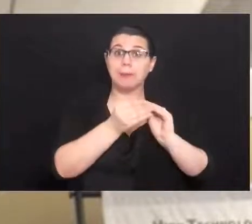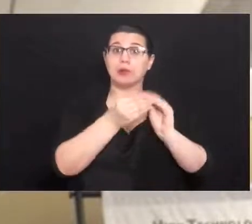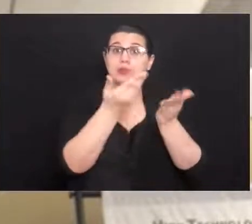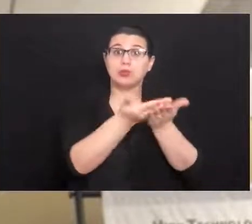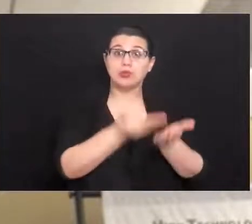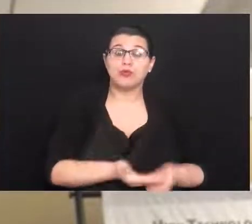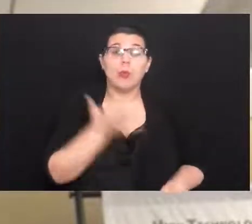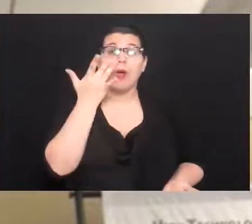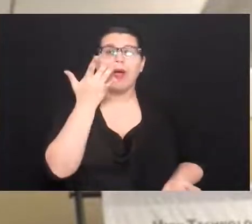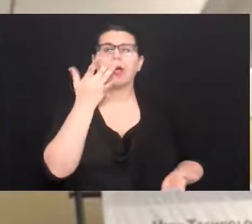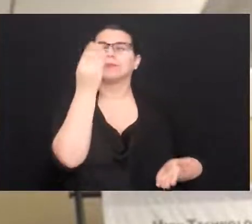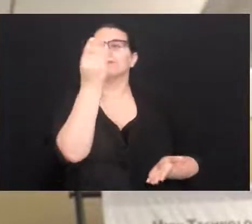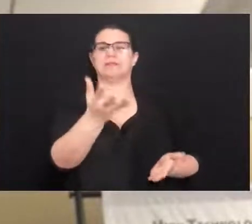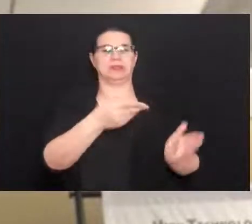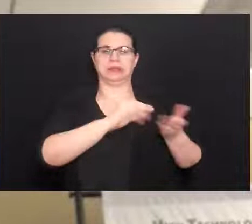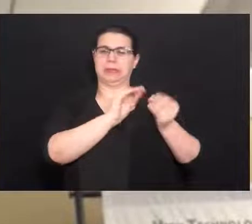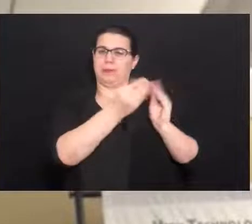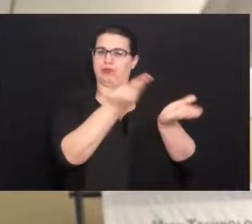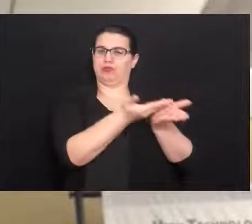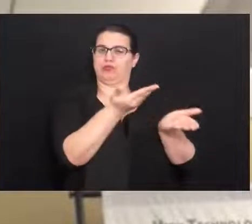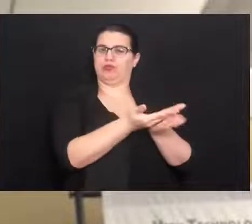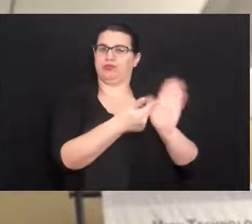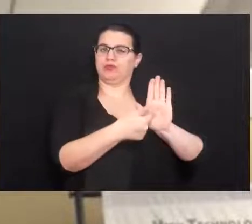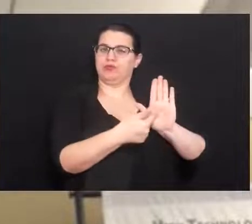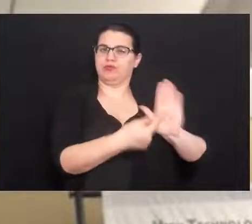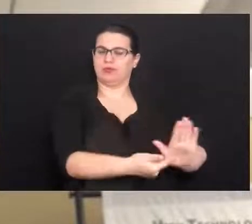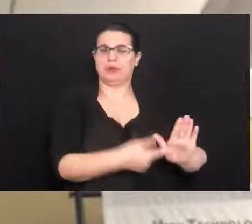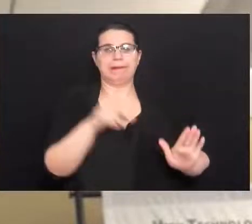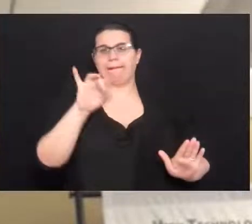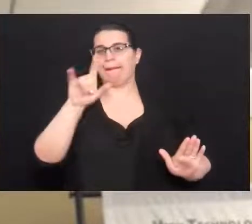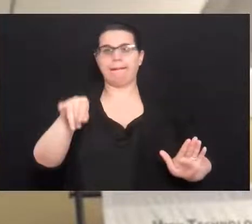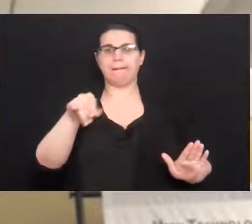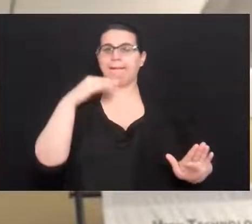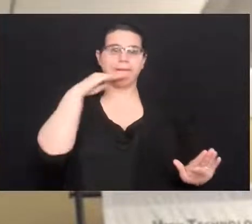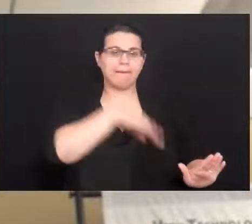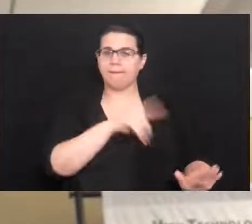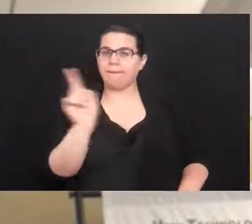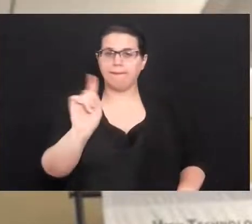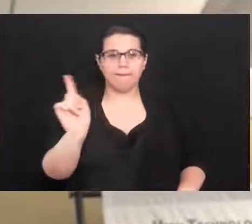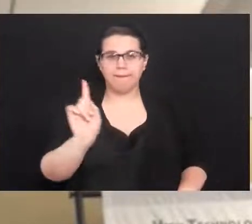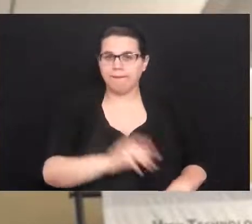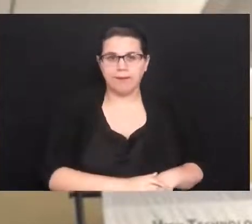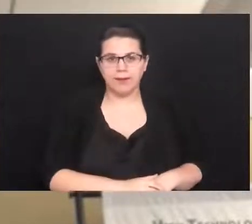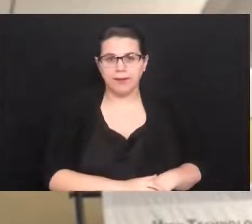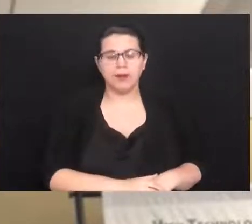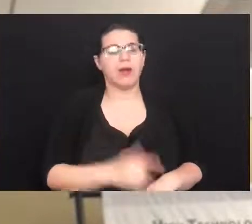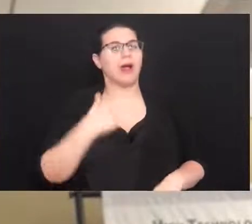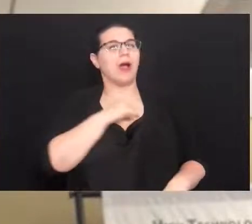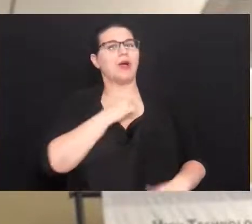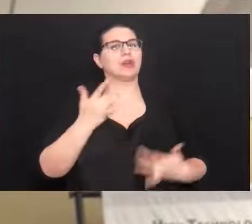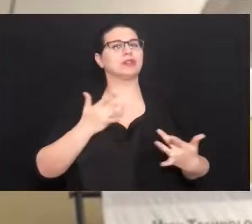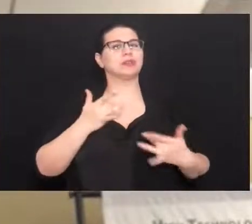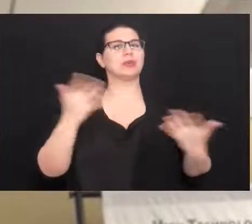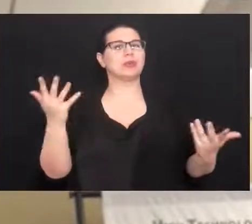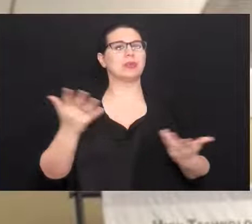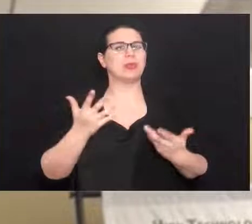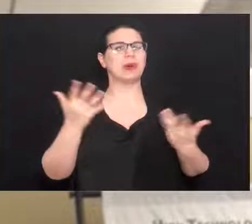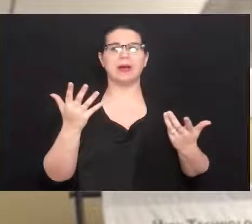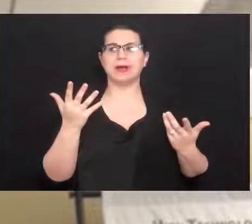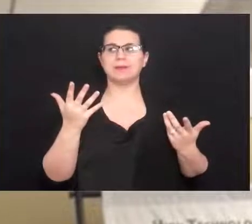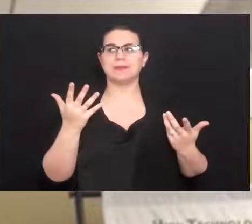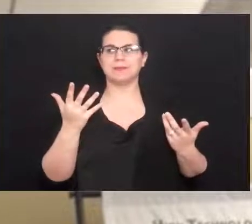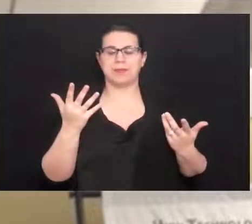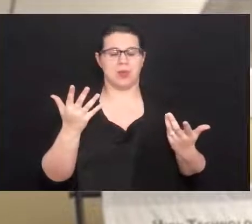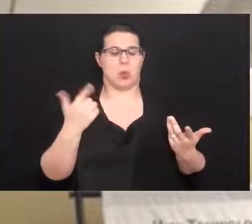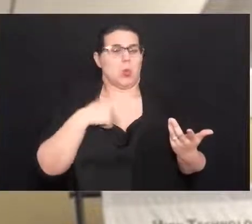lie, and the data doesn't lie. And what we are concerned about, if we don't continue to get